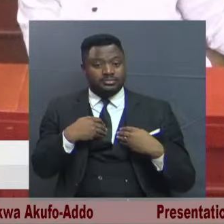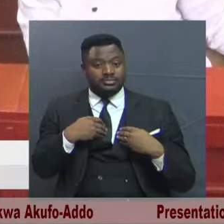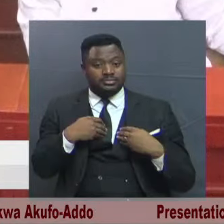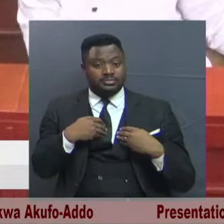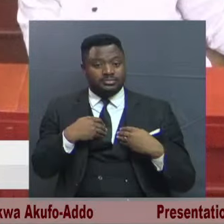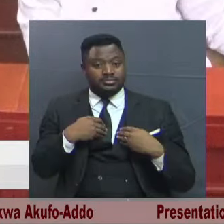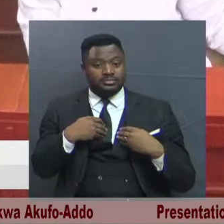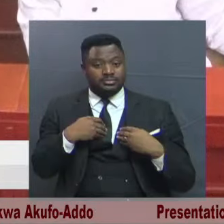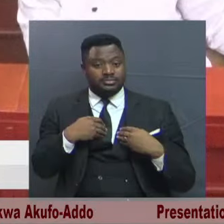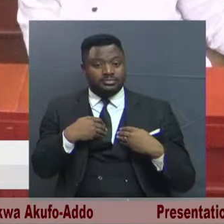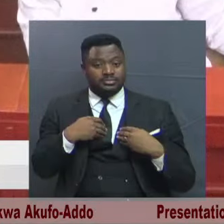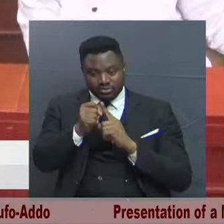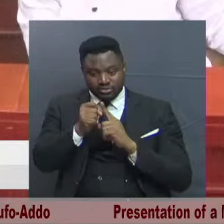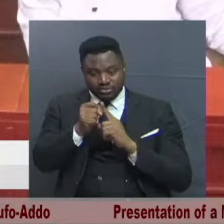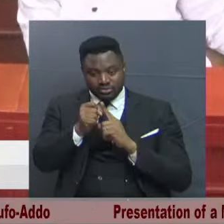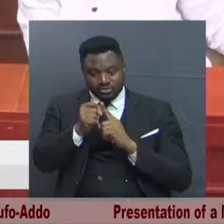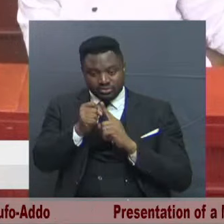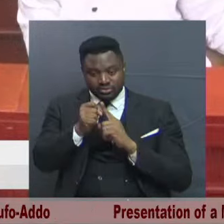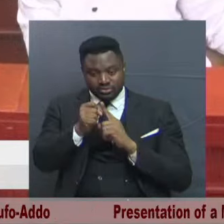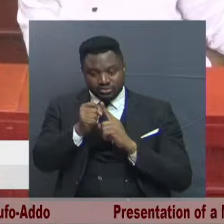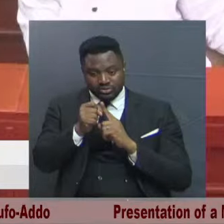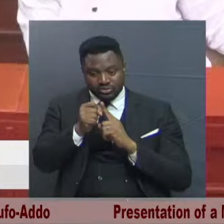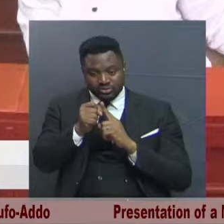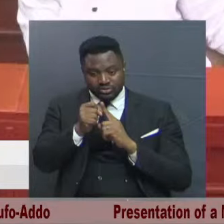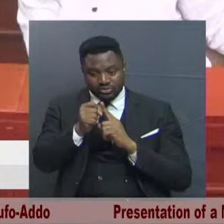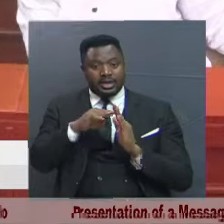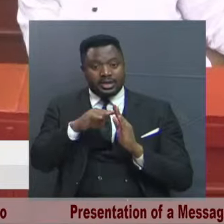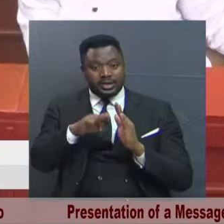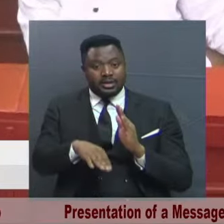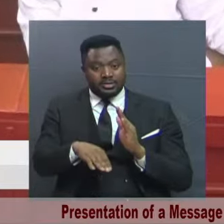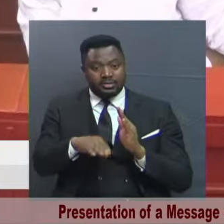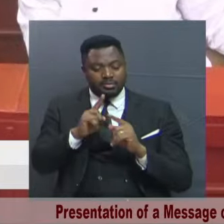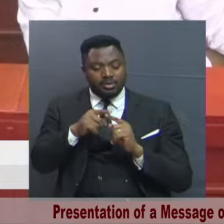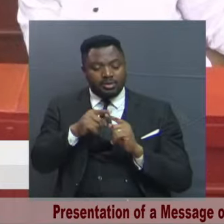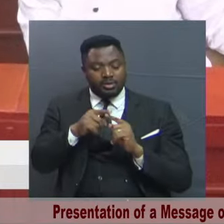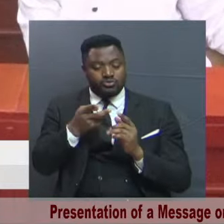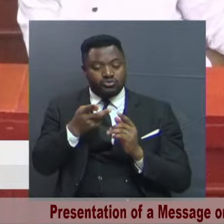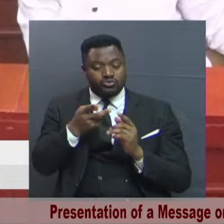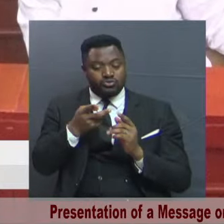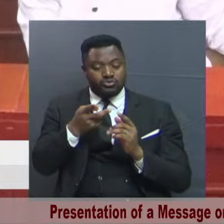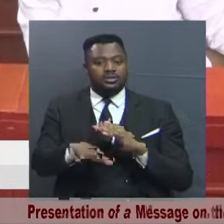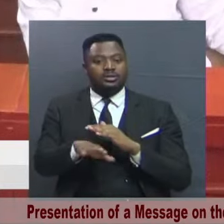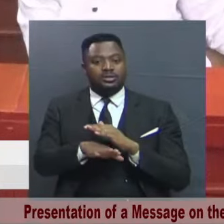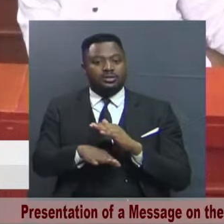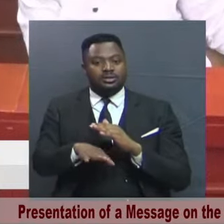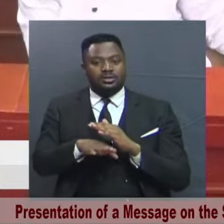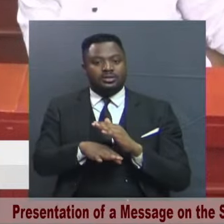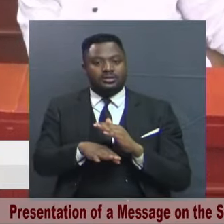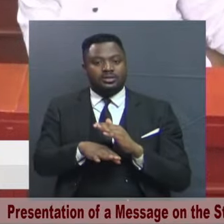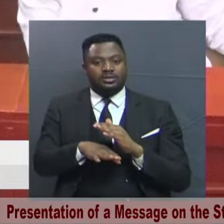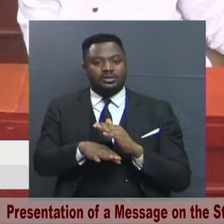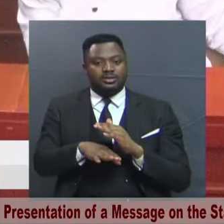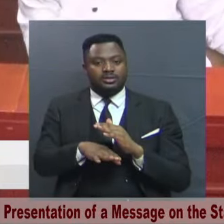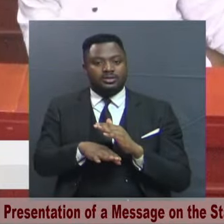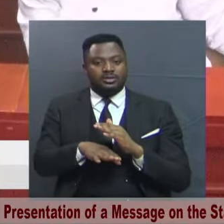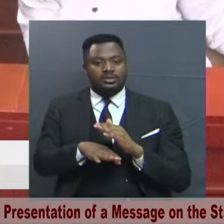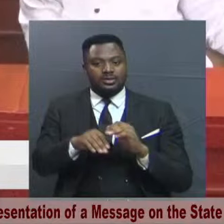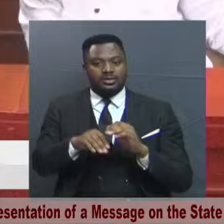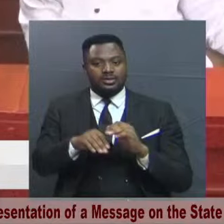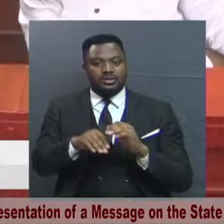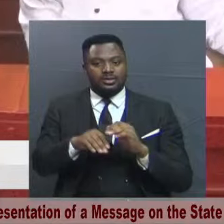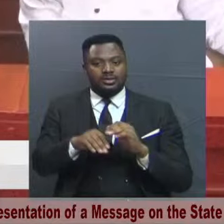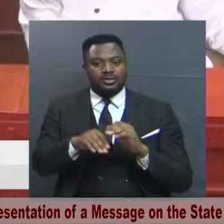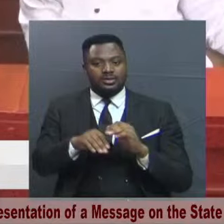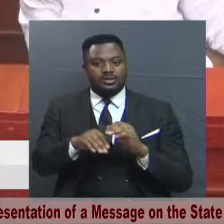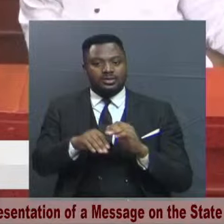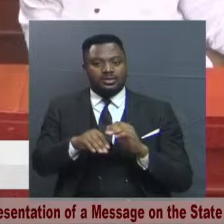considering the situation we find ourselves we are down but we Rise Again under under the able